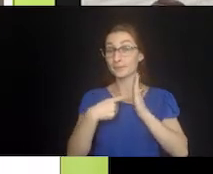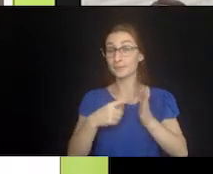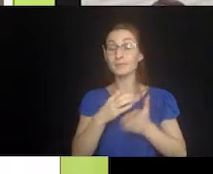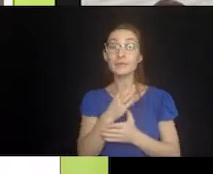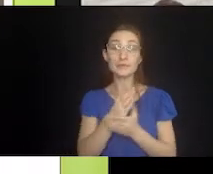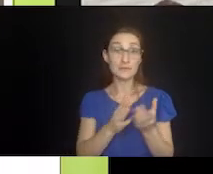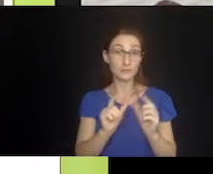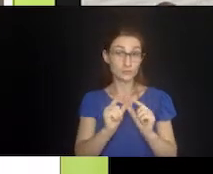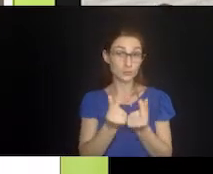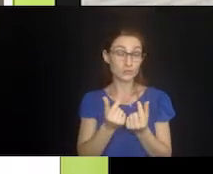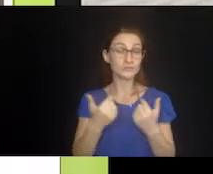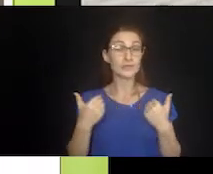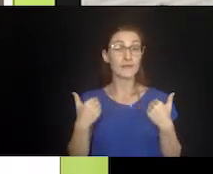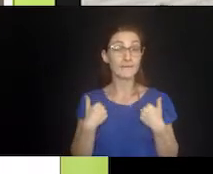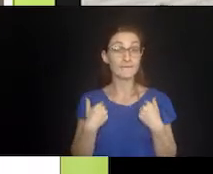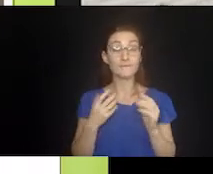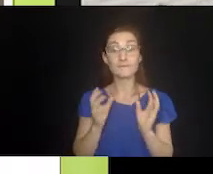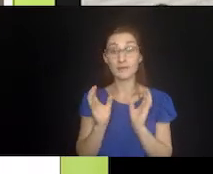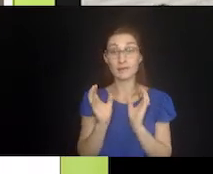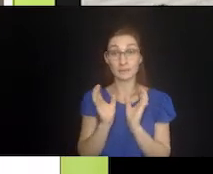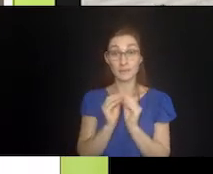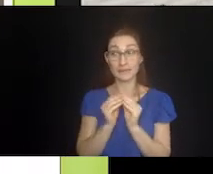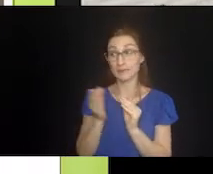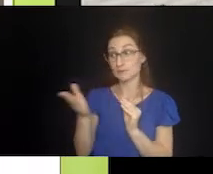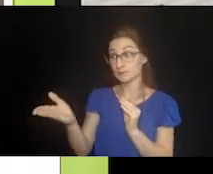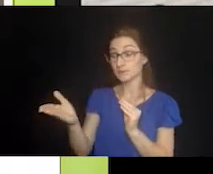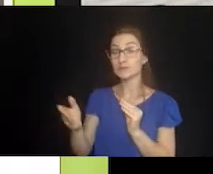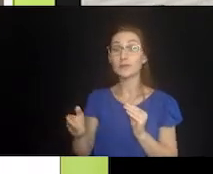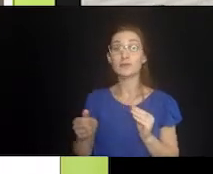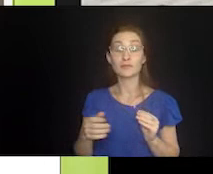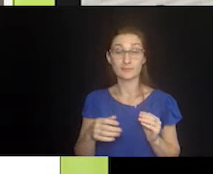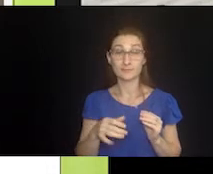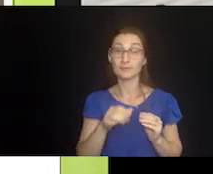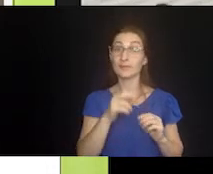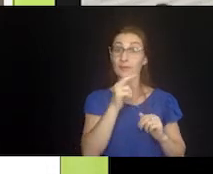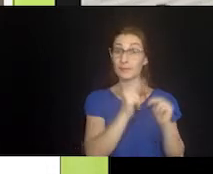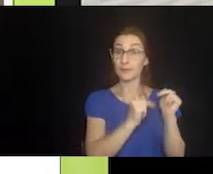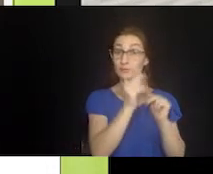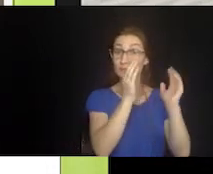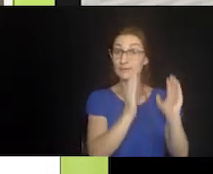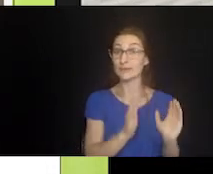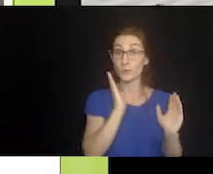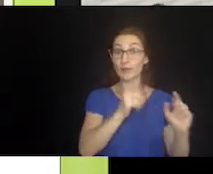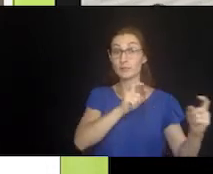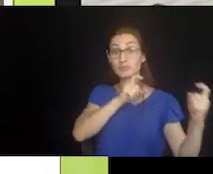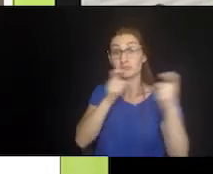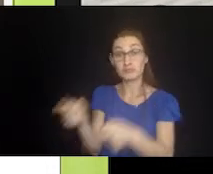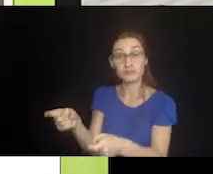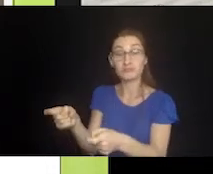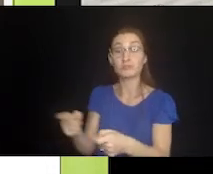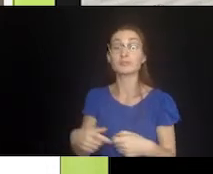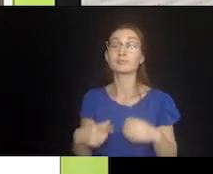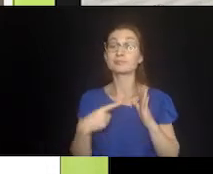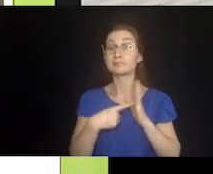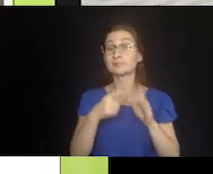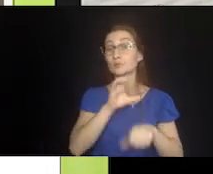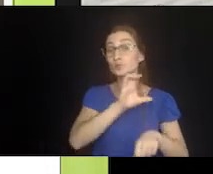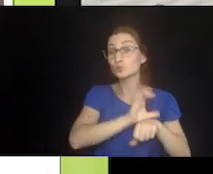for example, some of our groups have meeting spaces that are donated